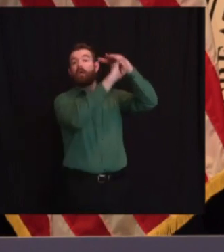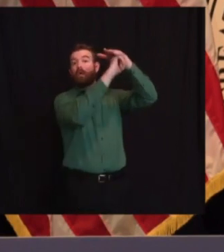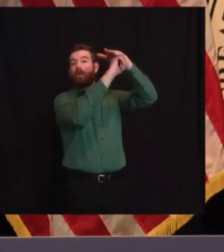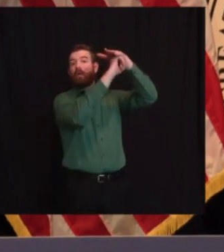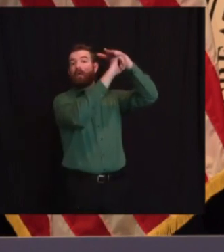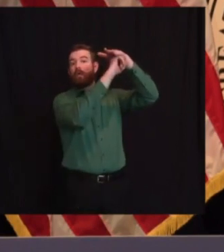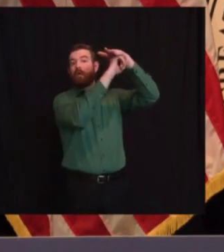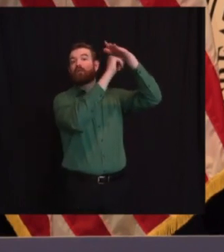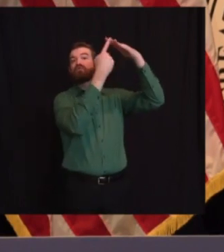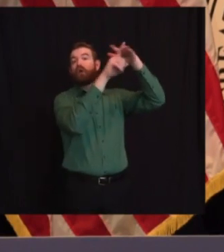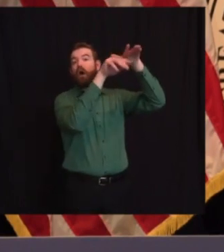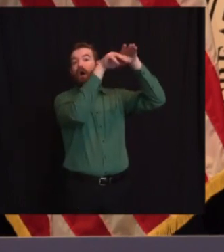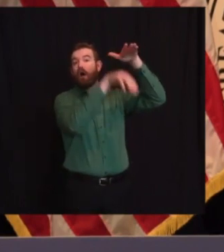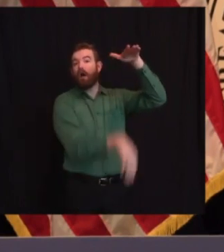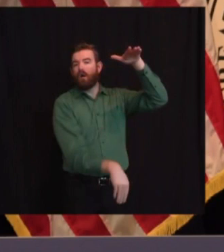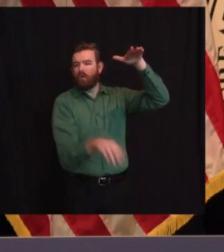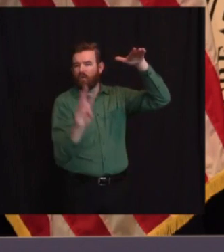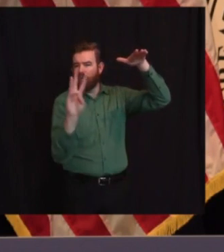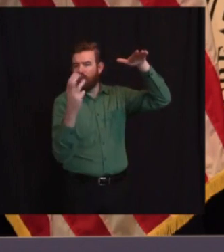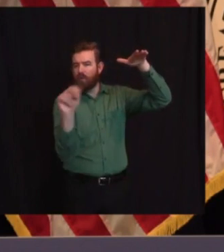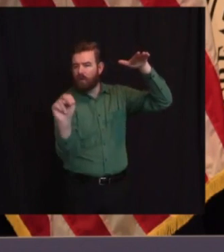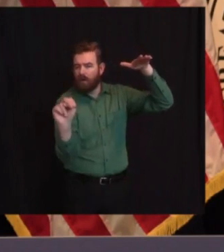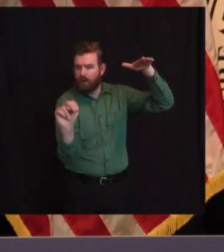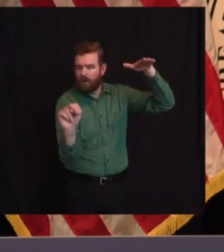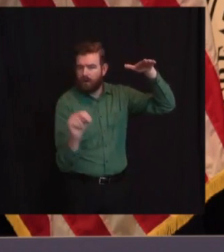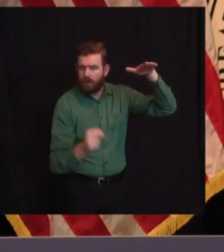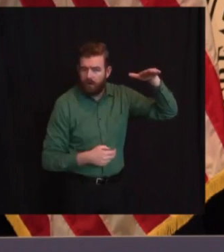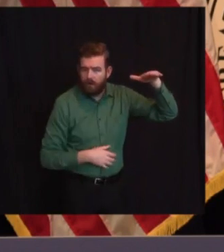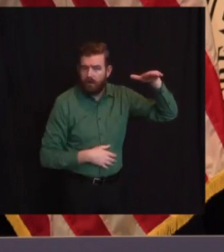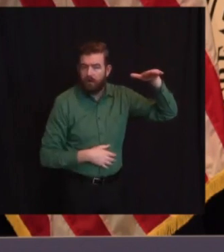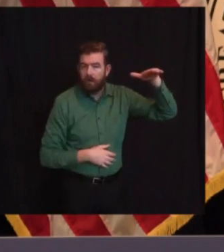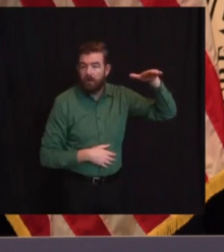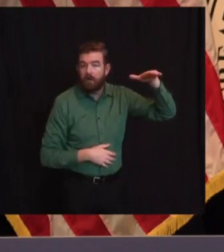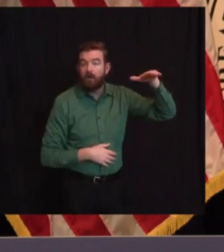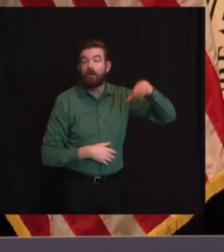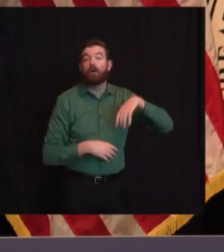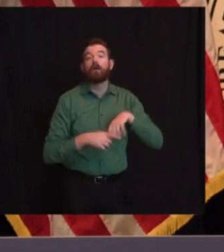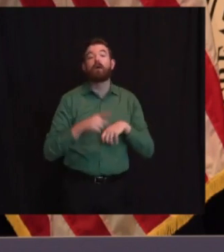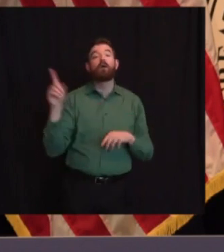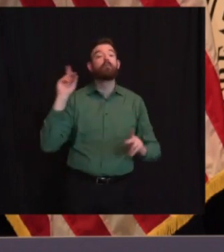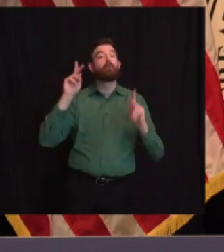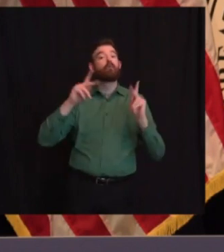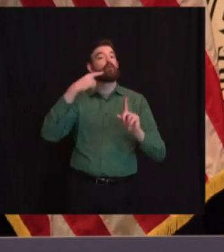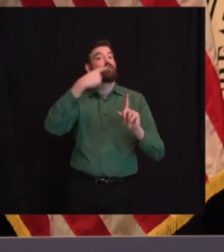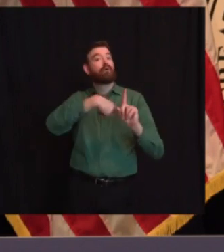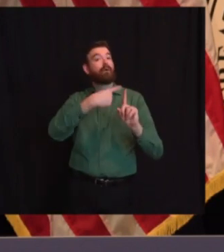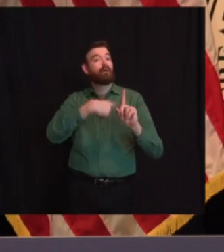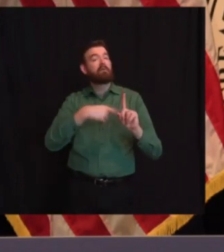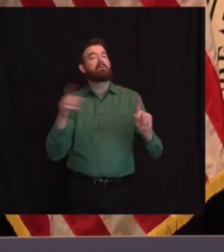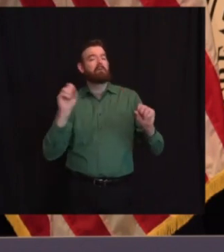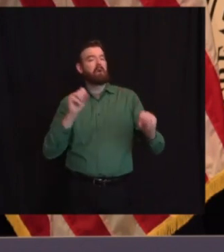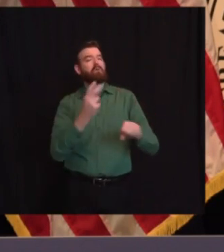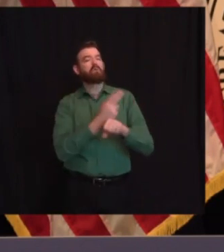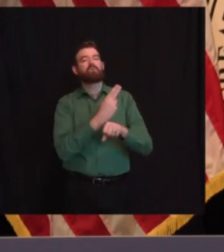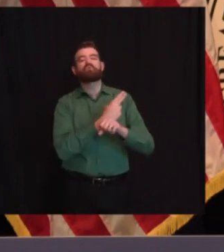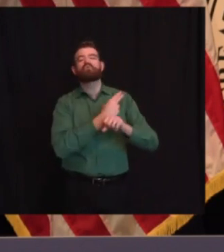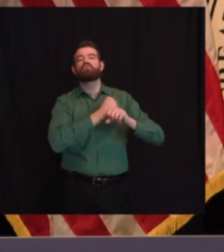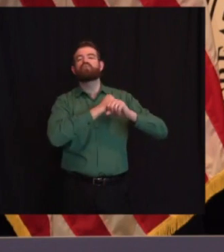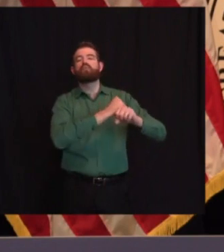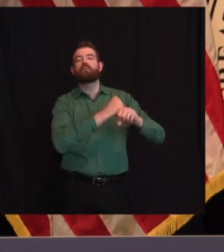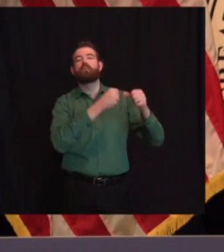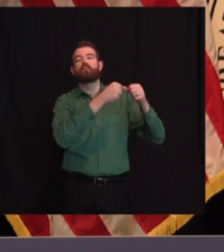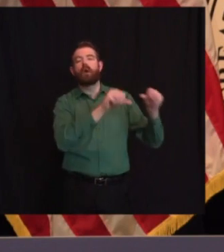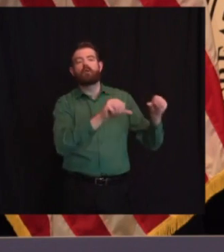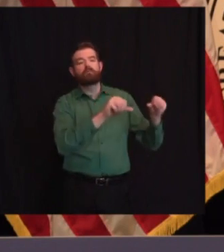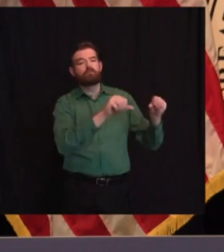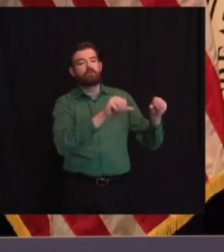to use their security deposits to pay rent, but of course that's at most a month and a half. We're